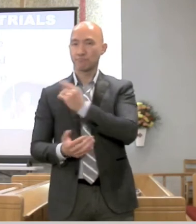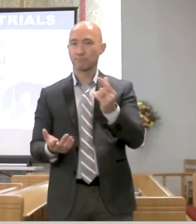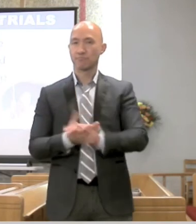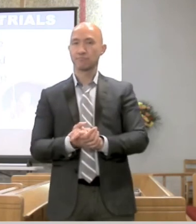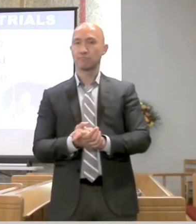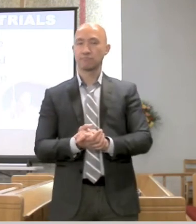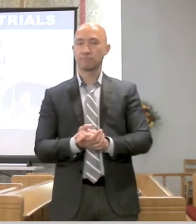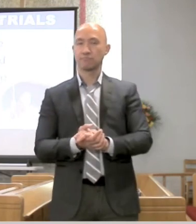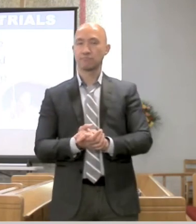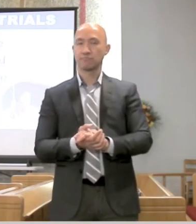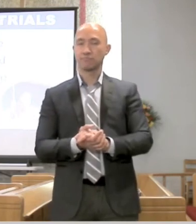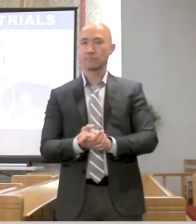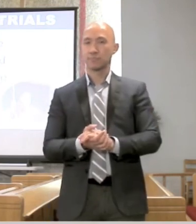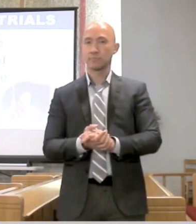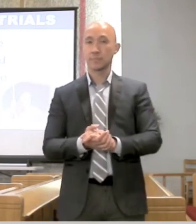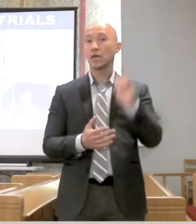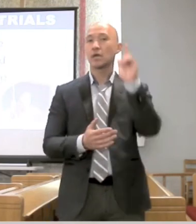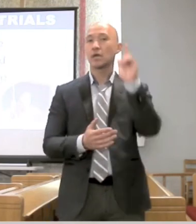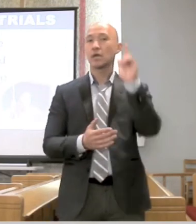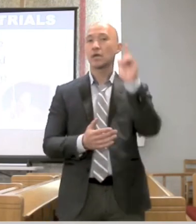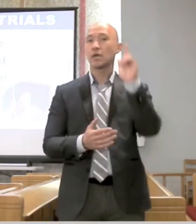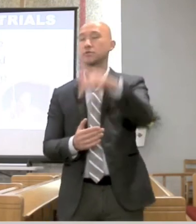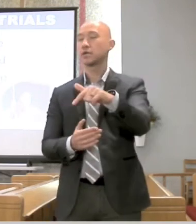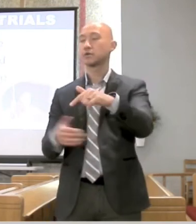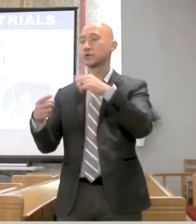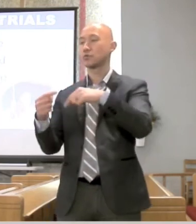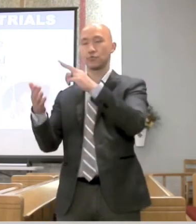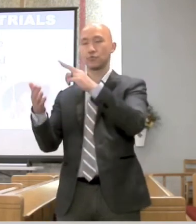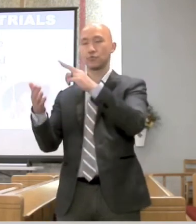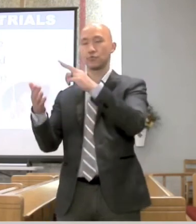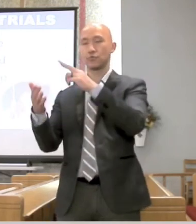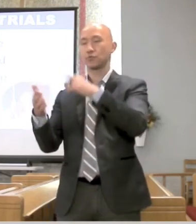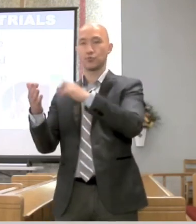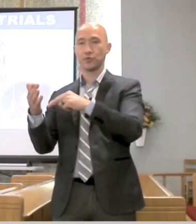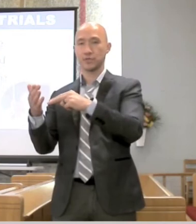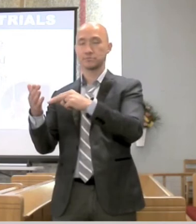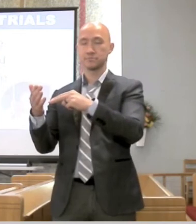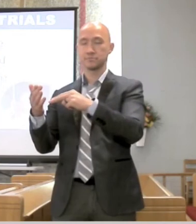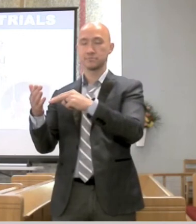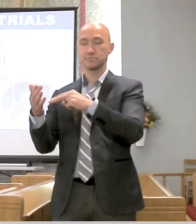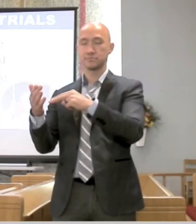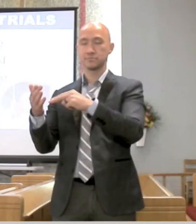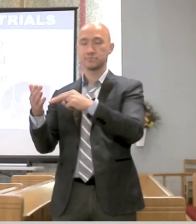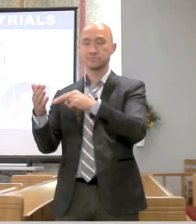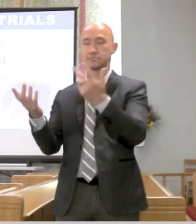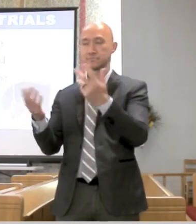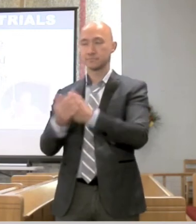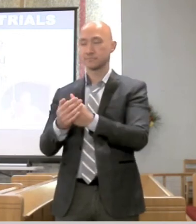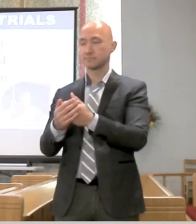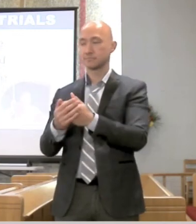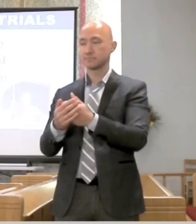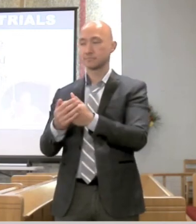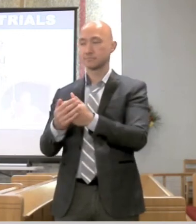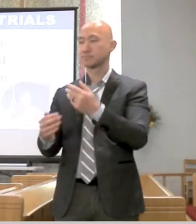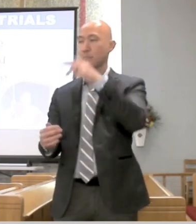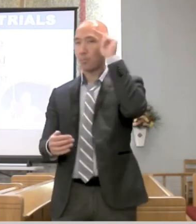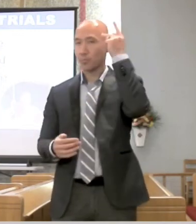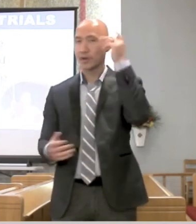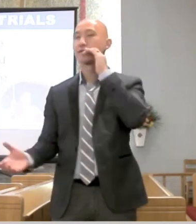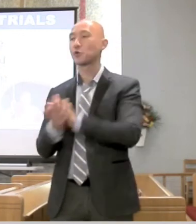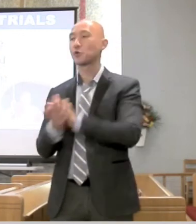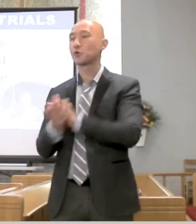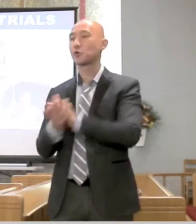read later on that his wife comes out and tells him that she had a dream about Jesus And that scared him even more,